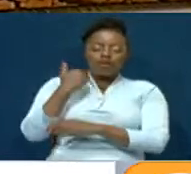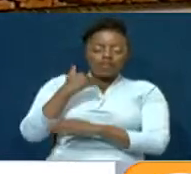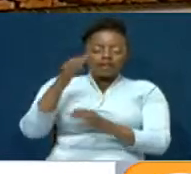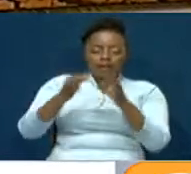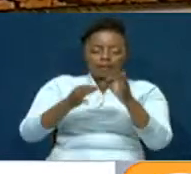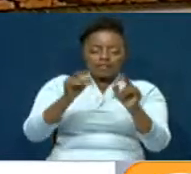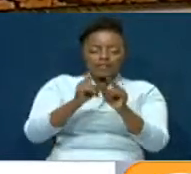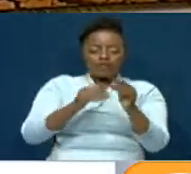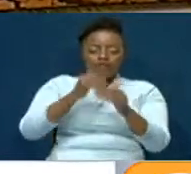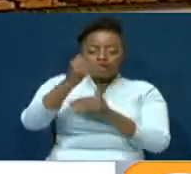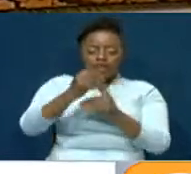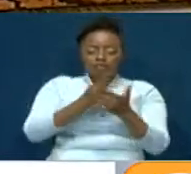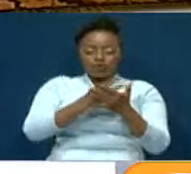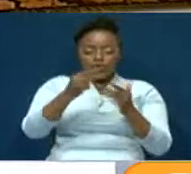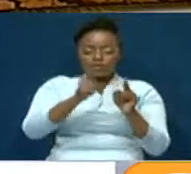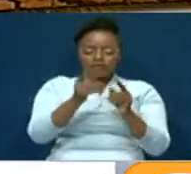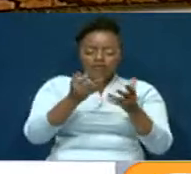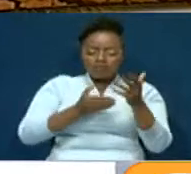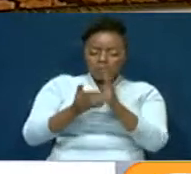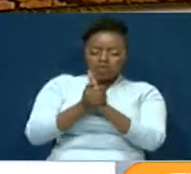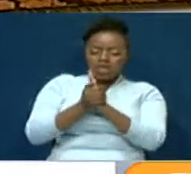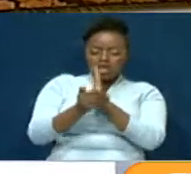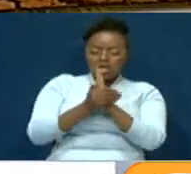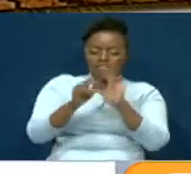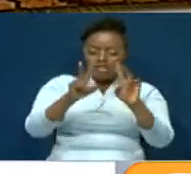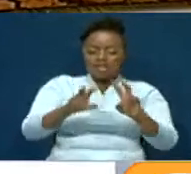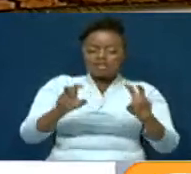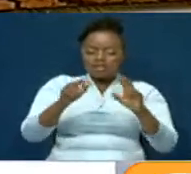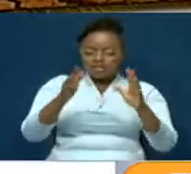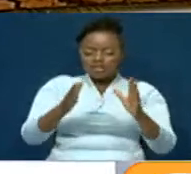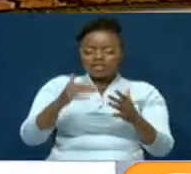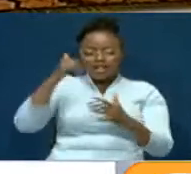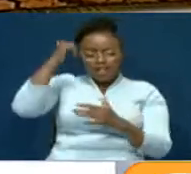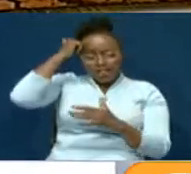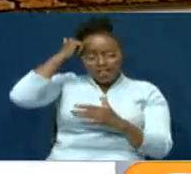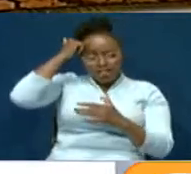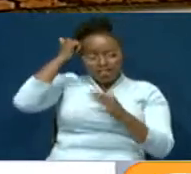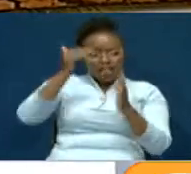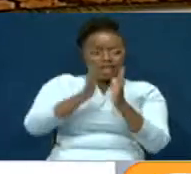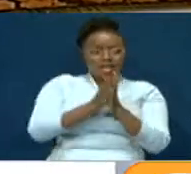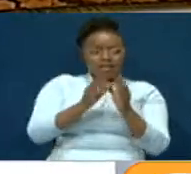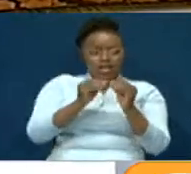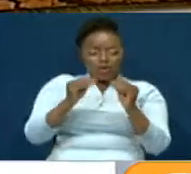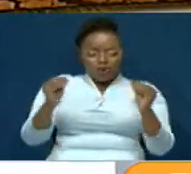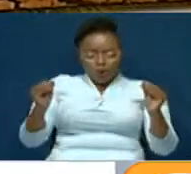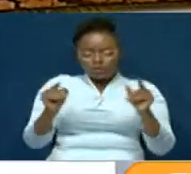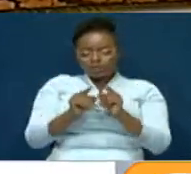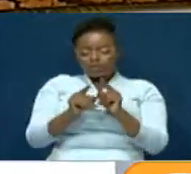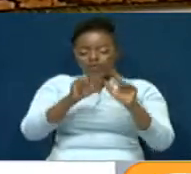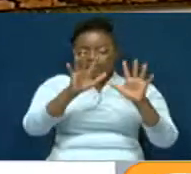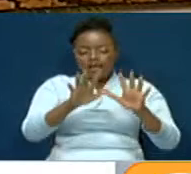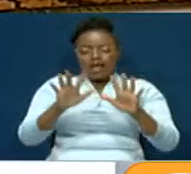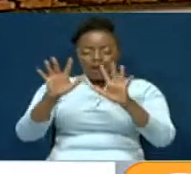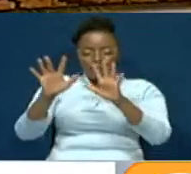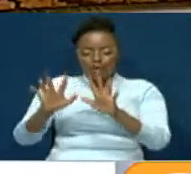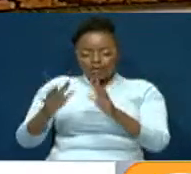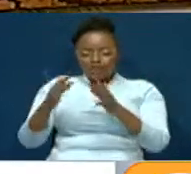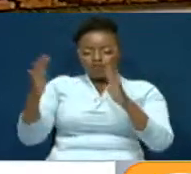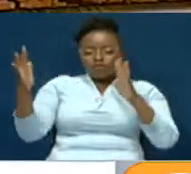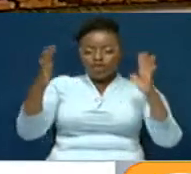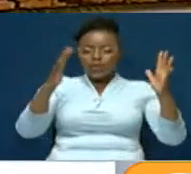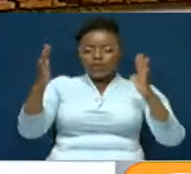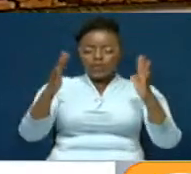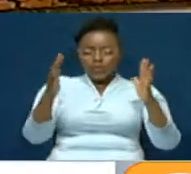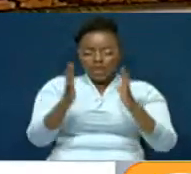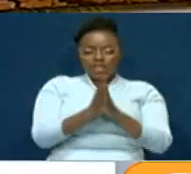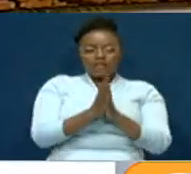will spend the next 2 weeks engaging with experts, researchers, academicians, and long-standing climate campaigners and activists.